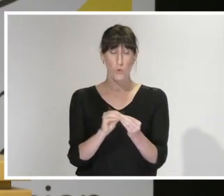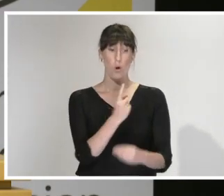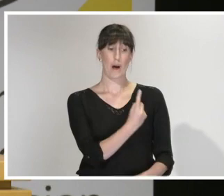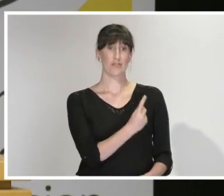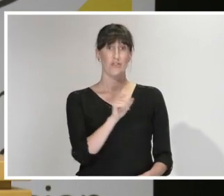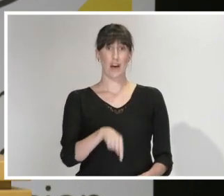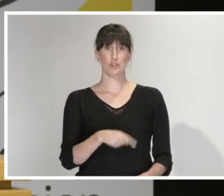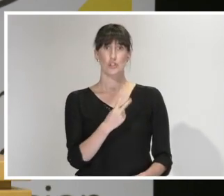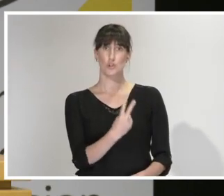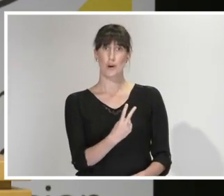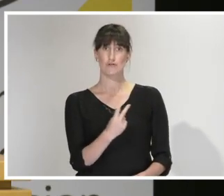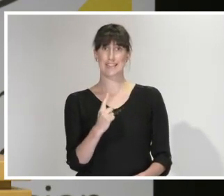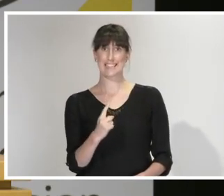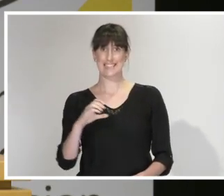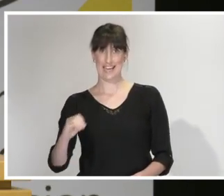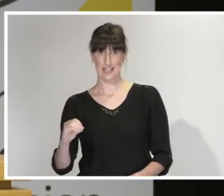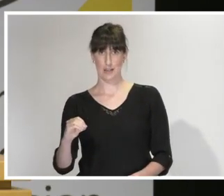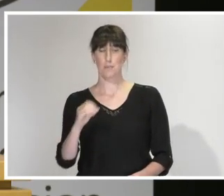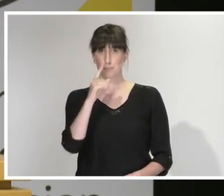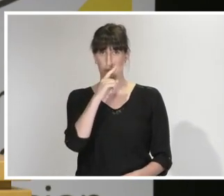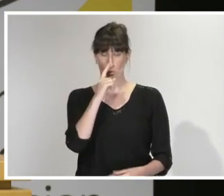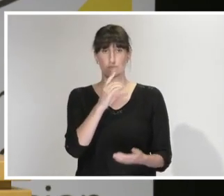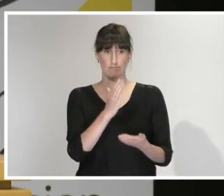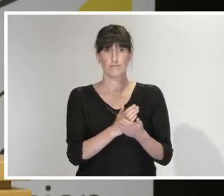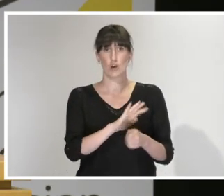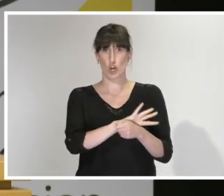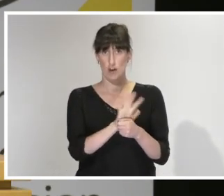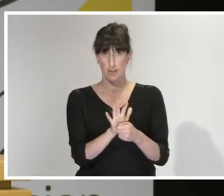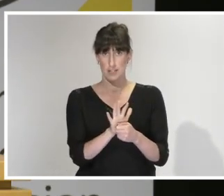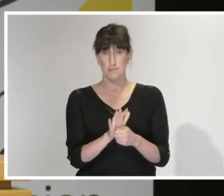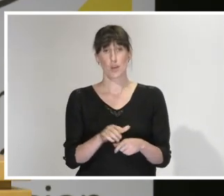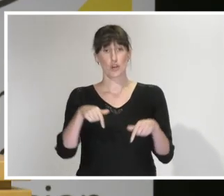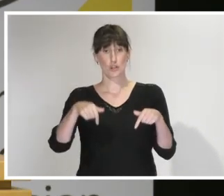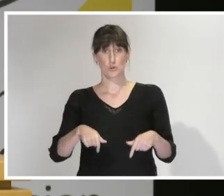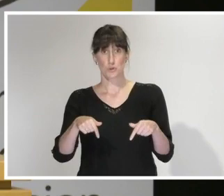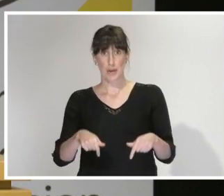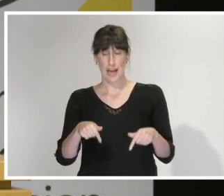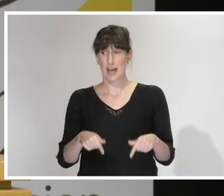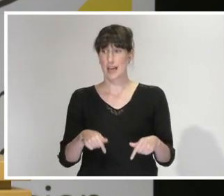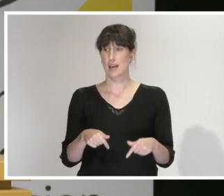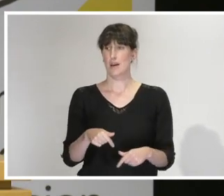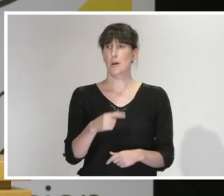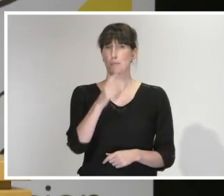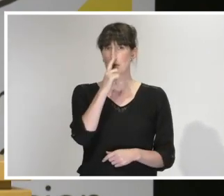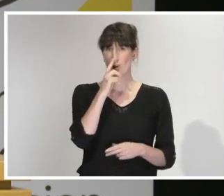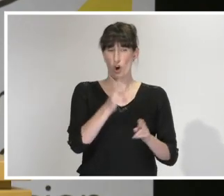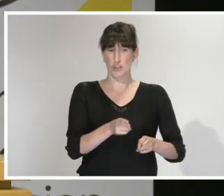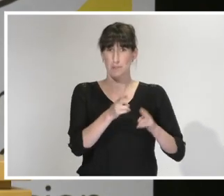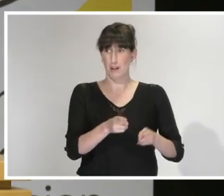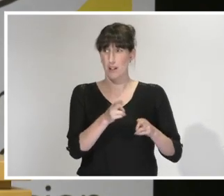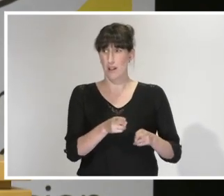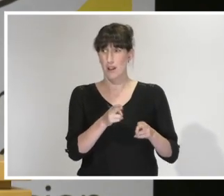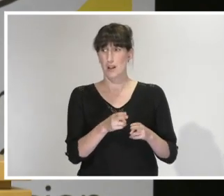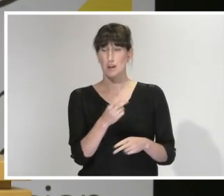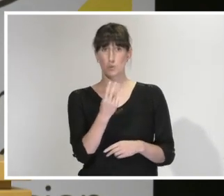1,210. Today there are 12 people in hospital with COVID-19 infection, including 4 in intensive care, 1